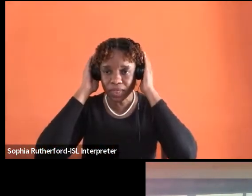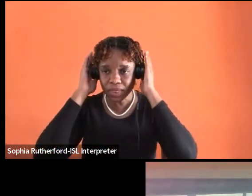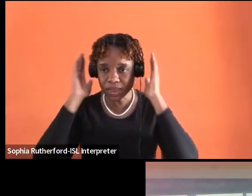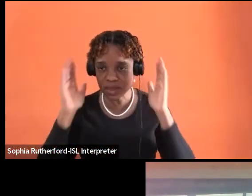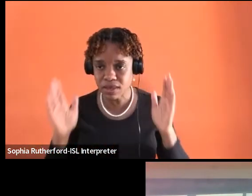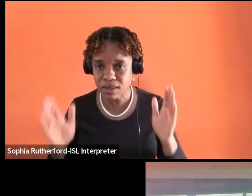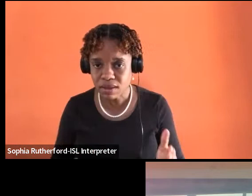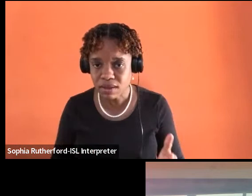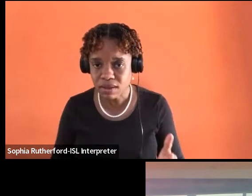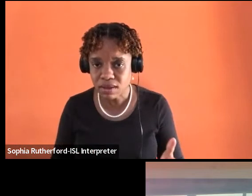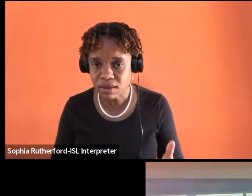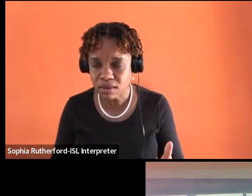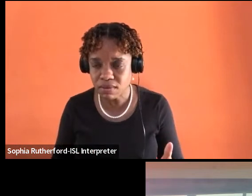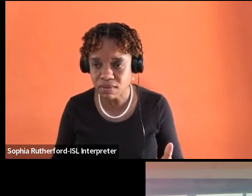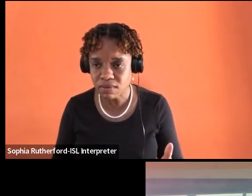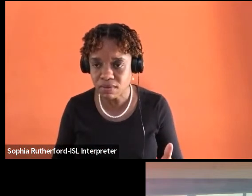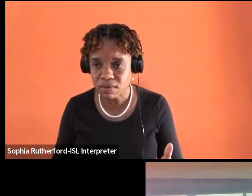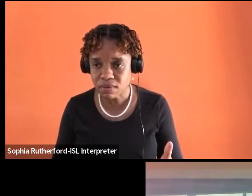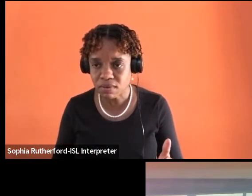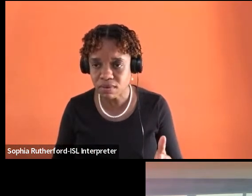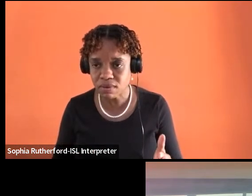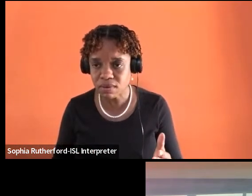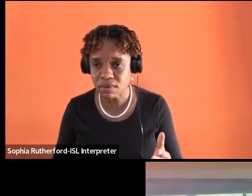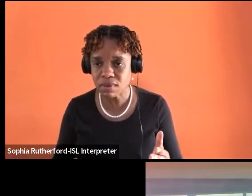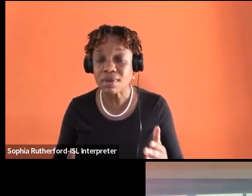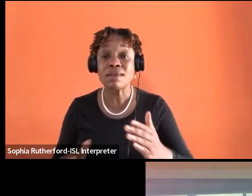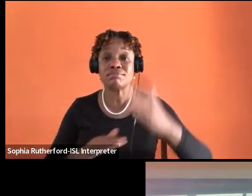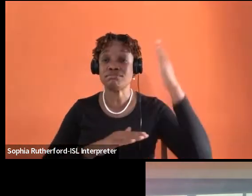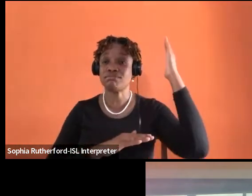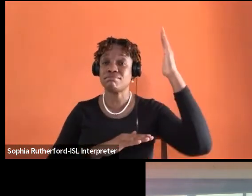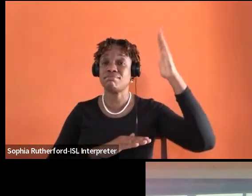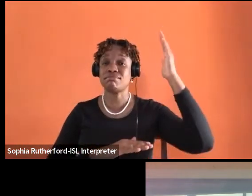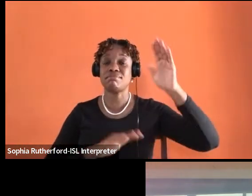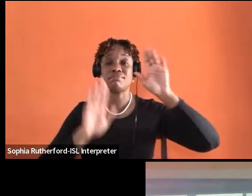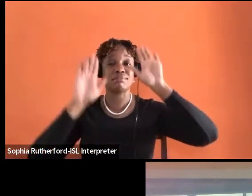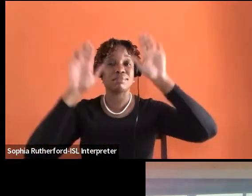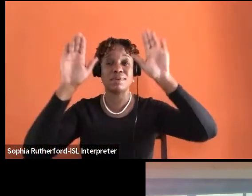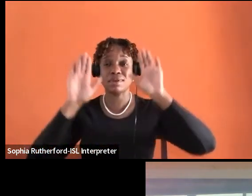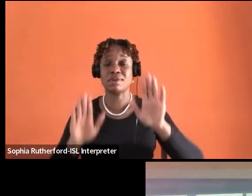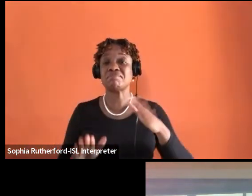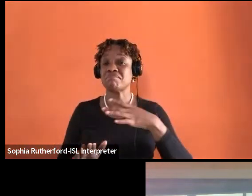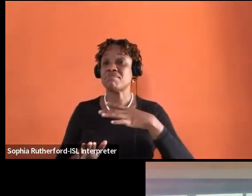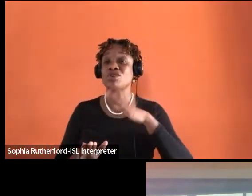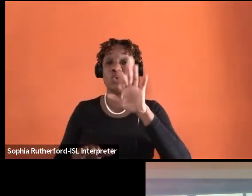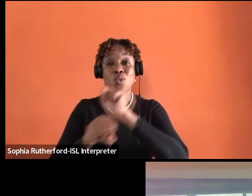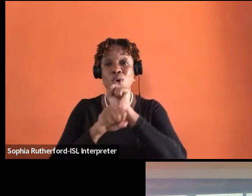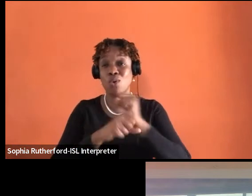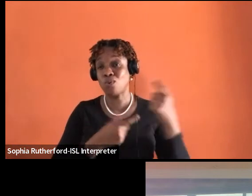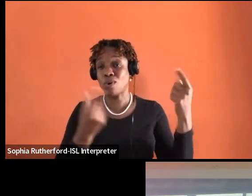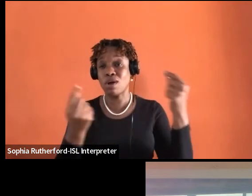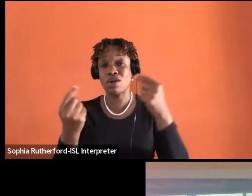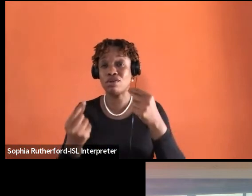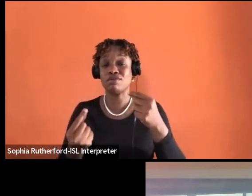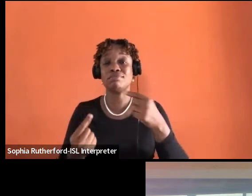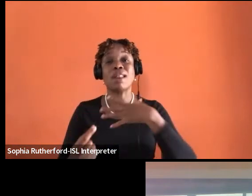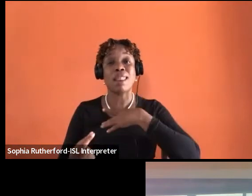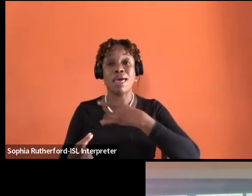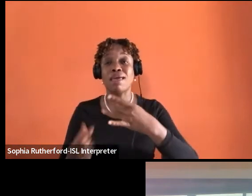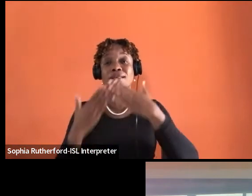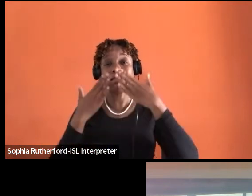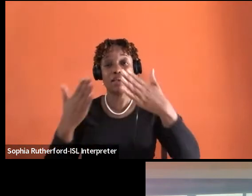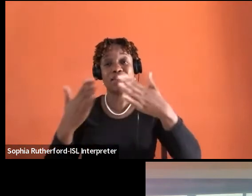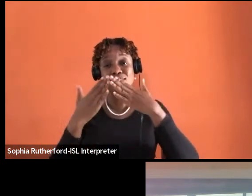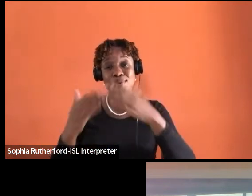Thanks, Julian, for amazing presentation. I really love the work that you're doing. And well, I really wish there were